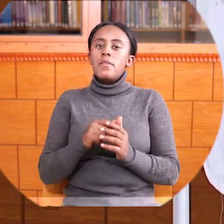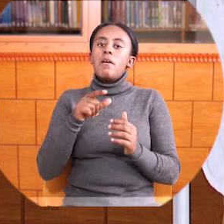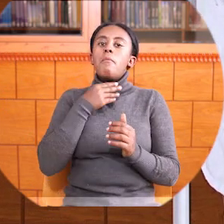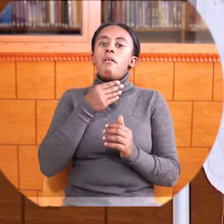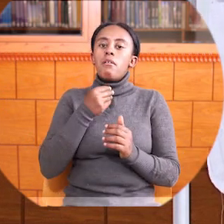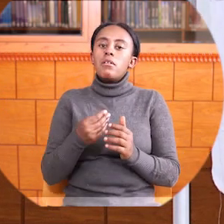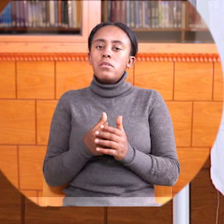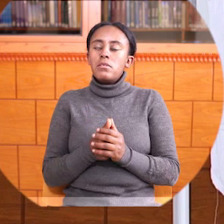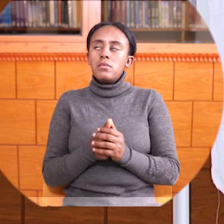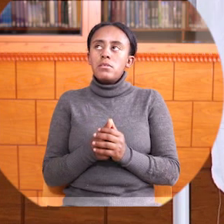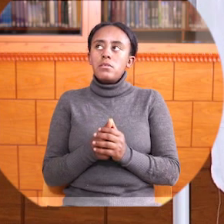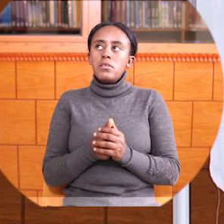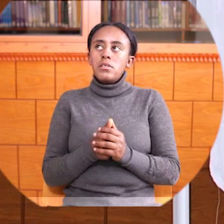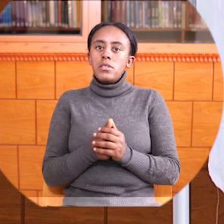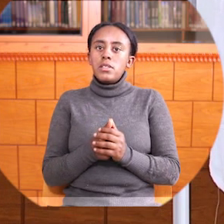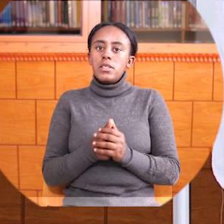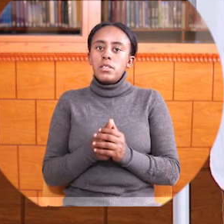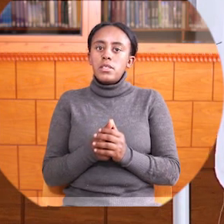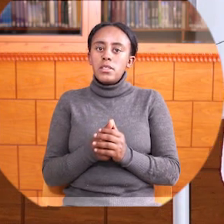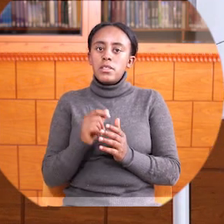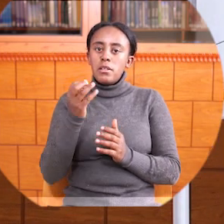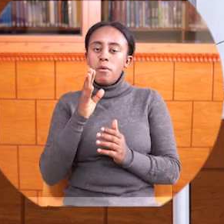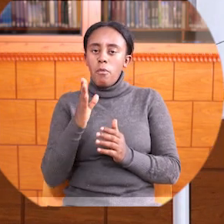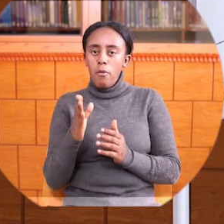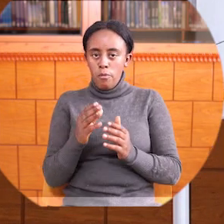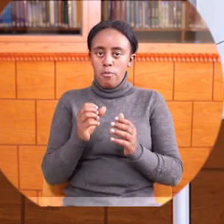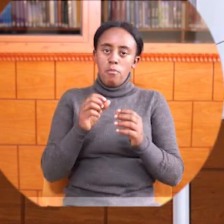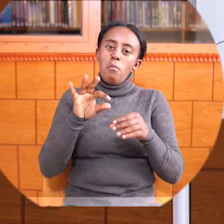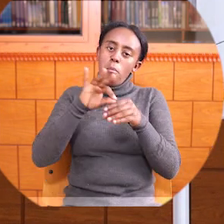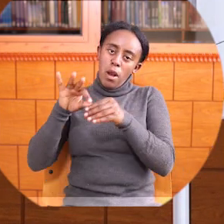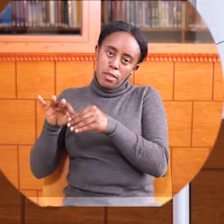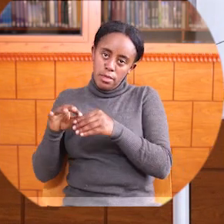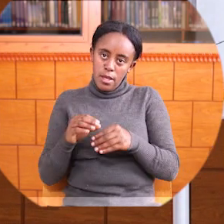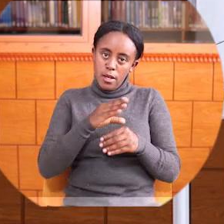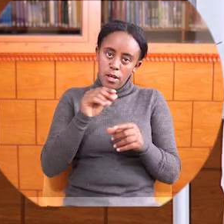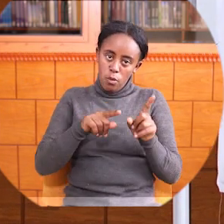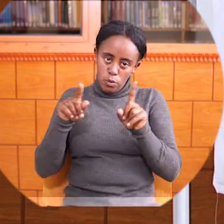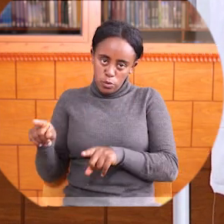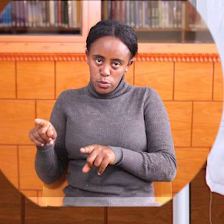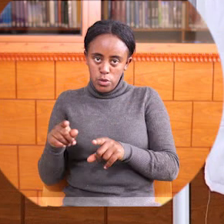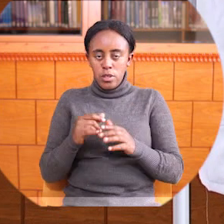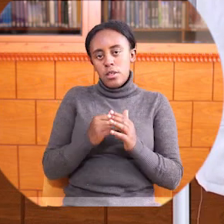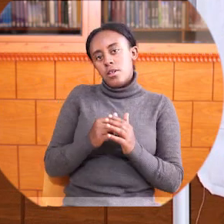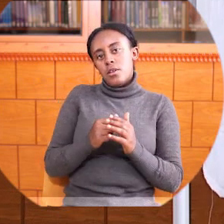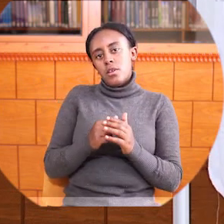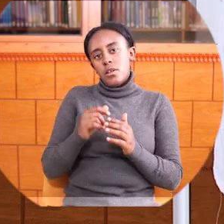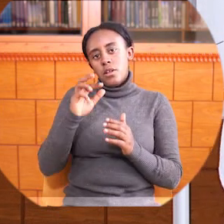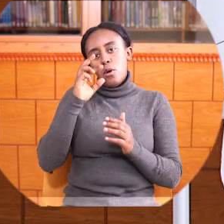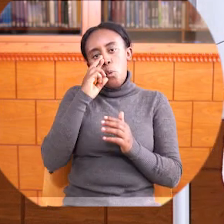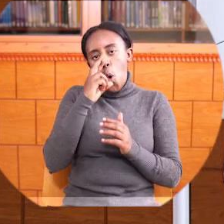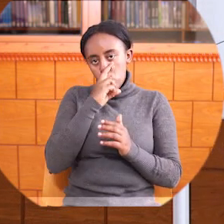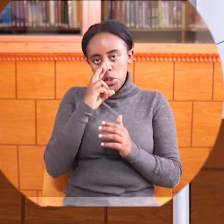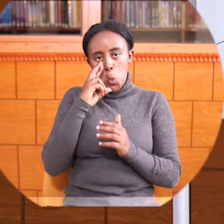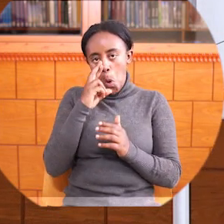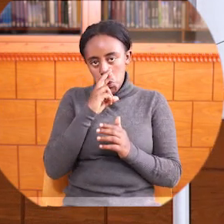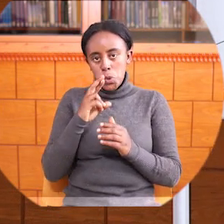Amharic, it is a type of vascular plant. And also, if you take rose plant, what